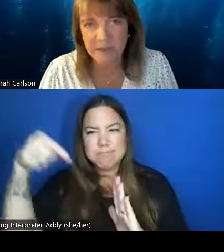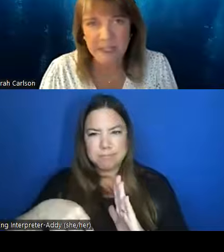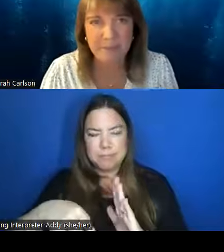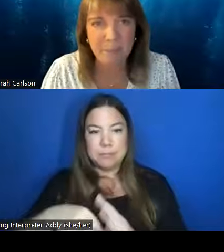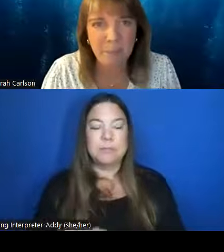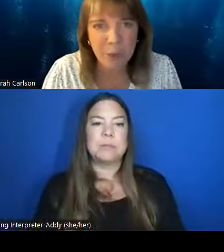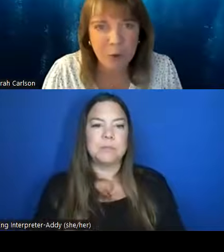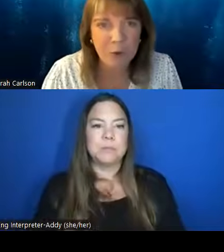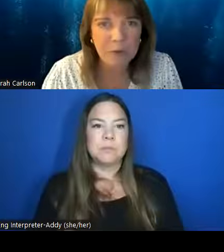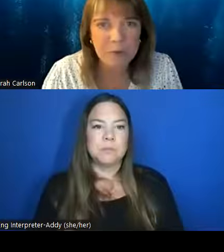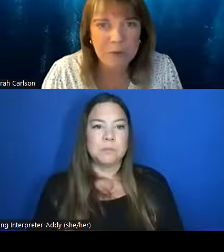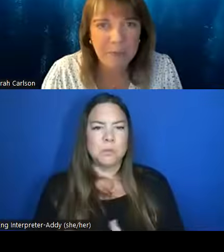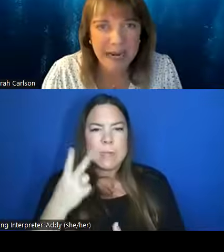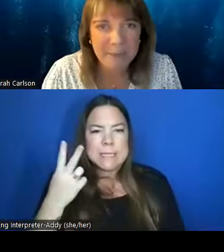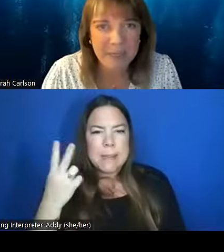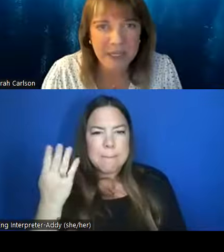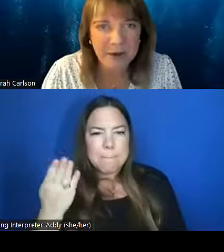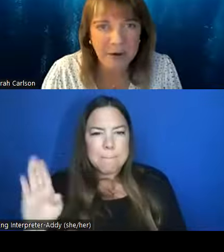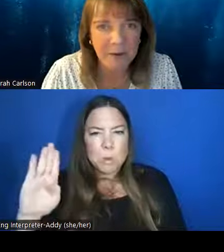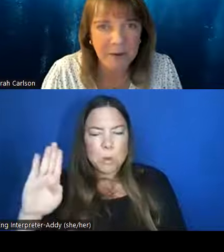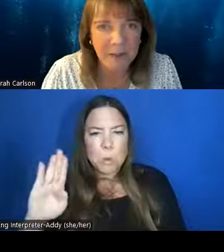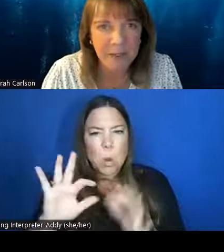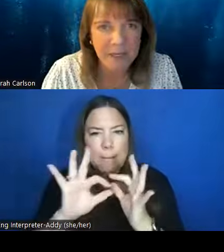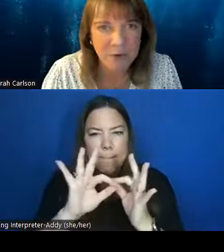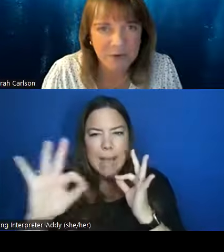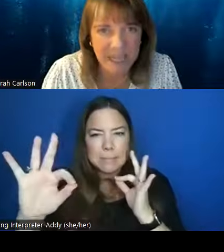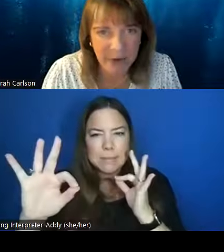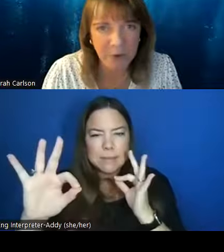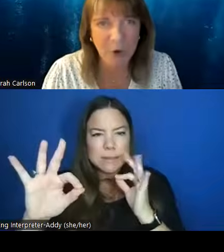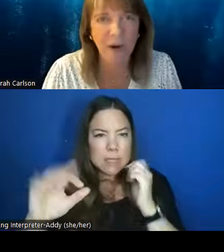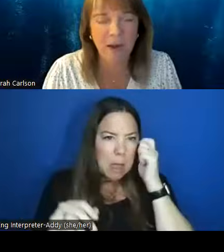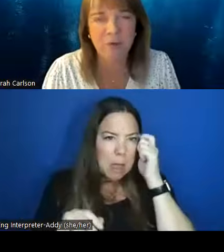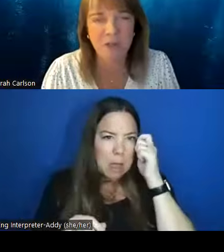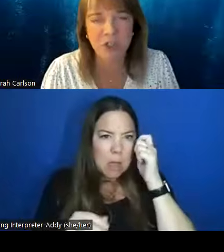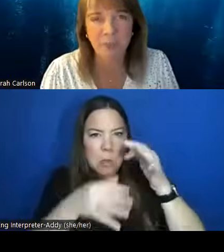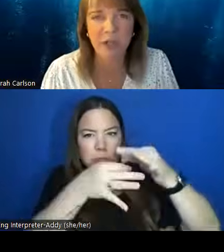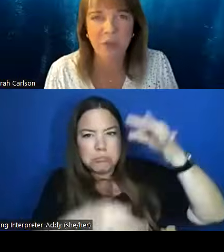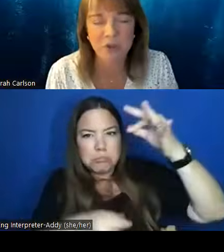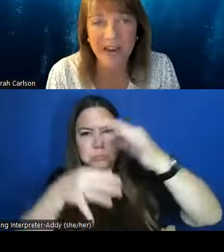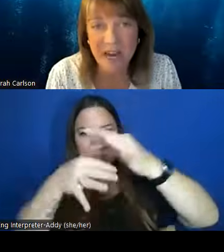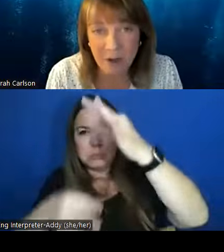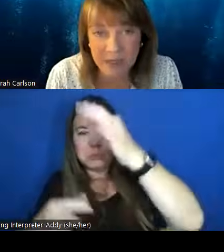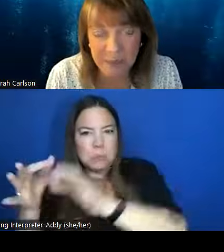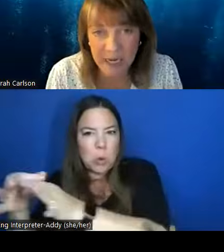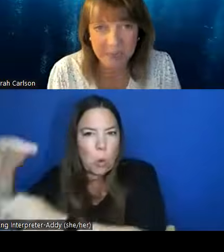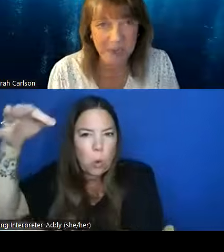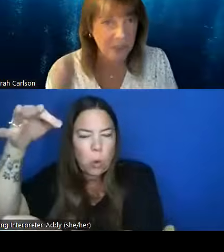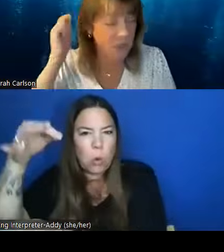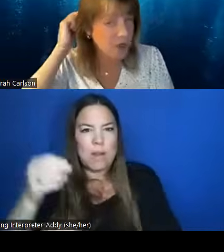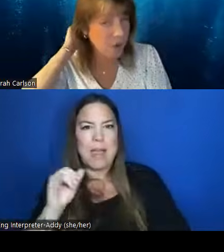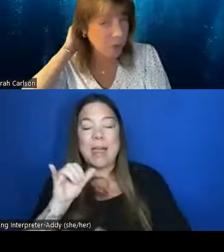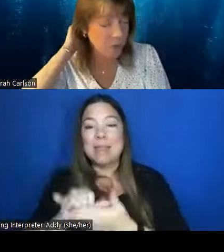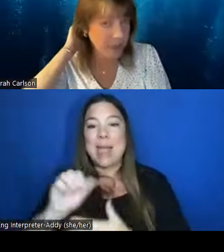these blue pipes here sort of scattered around the shipwreck. Those are airlift